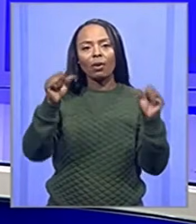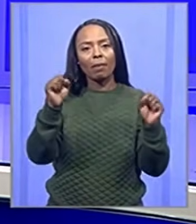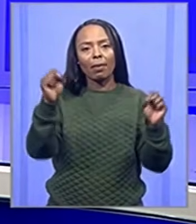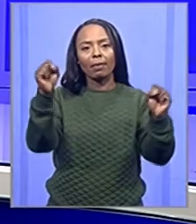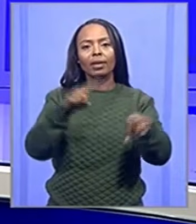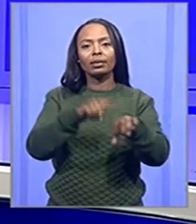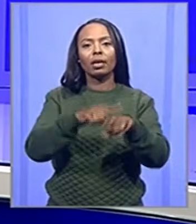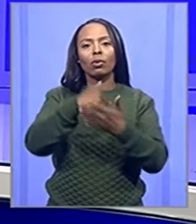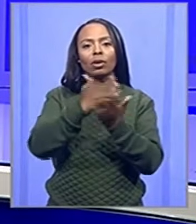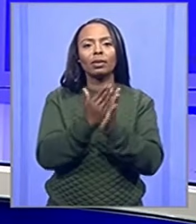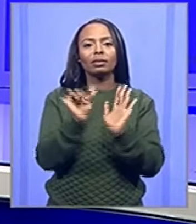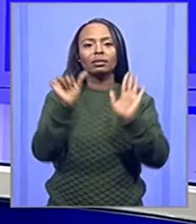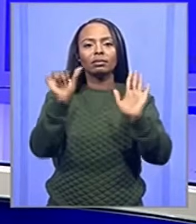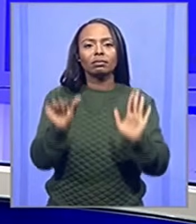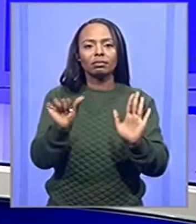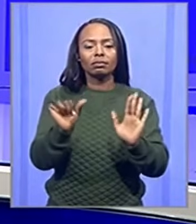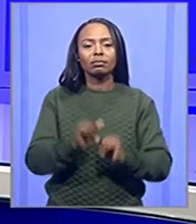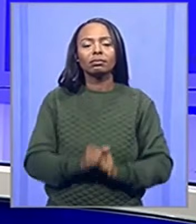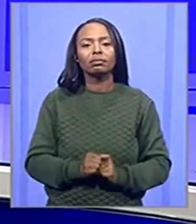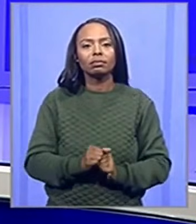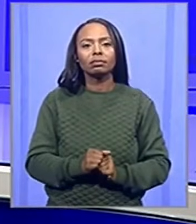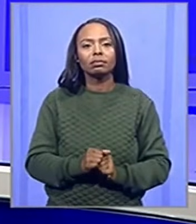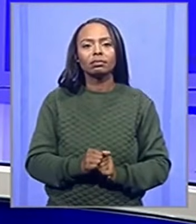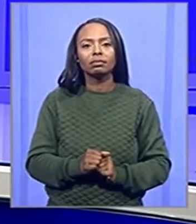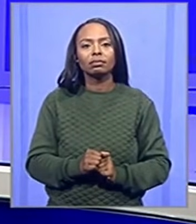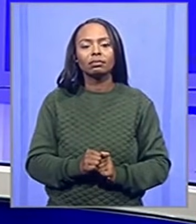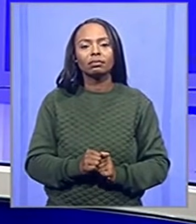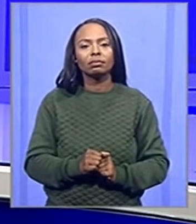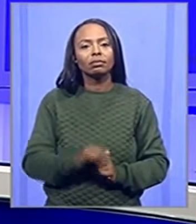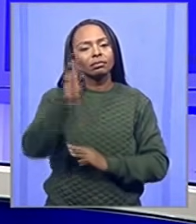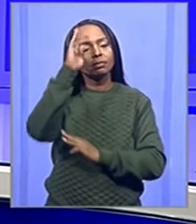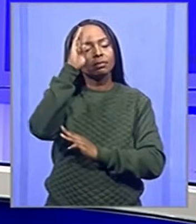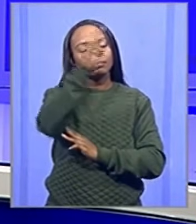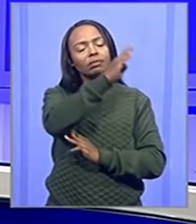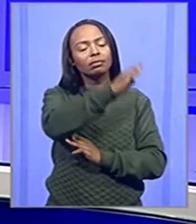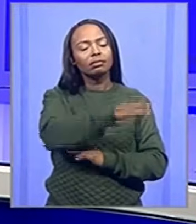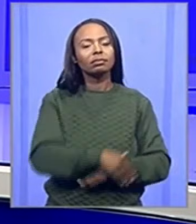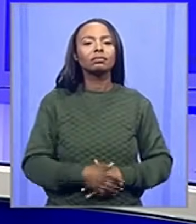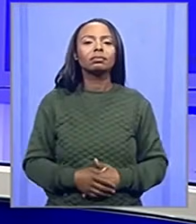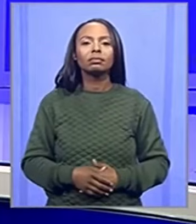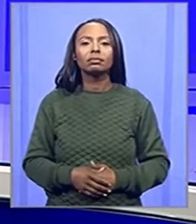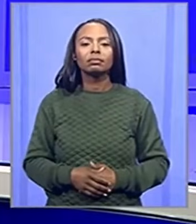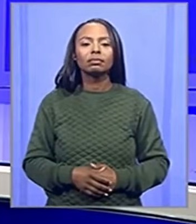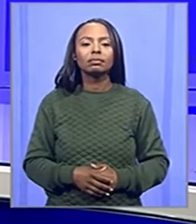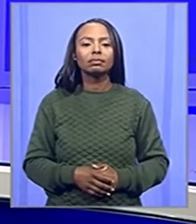metsotso le 15 morago ga ura ya 6 maitsiboa. Robalang sentle kagiso.